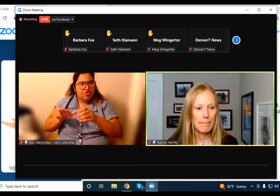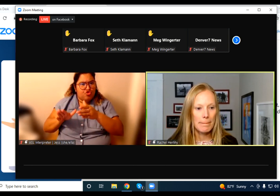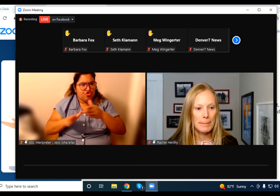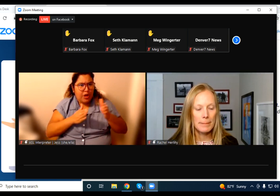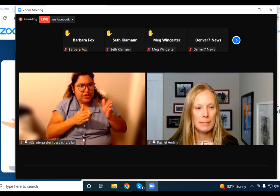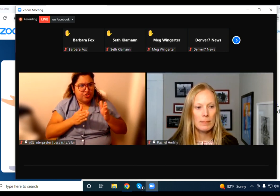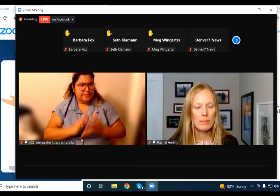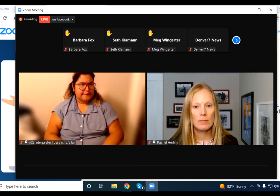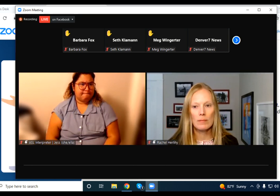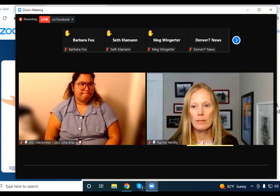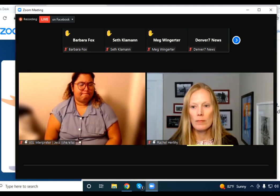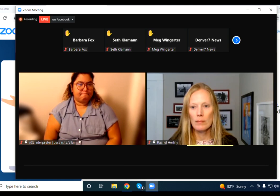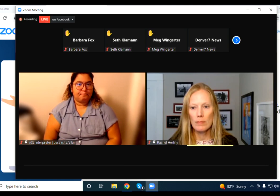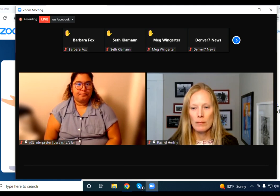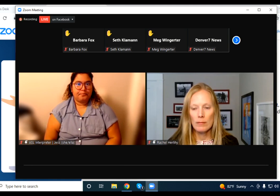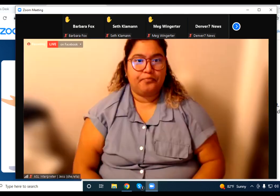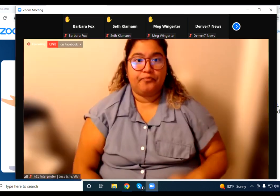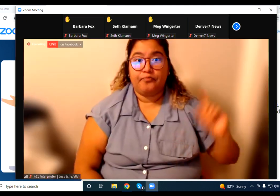And then Sarah,